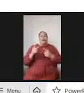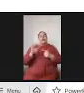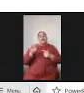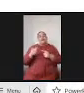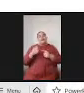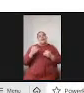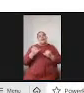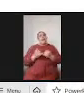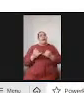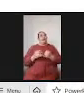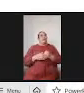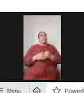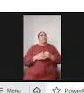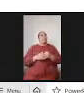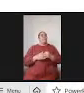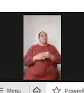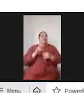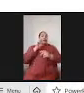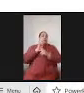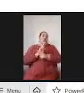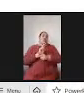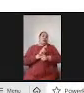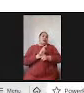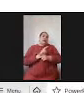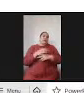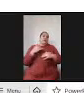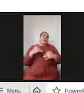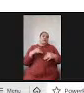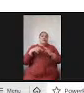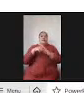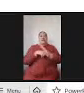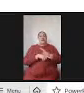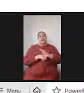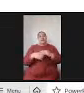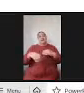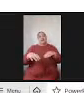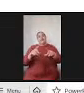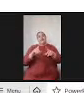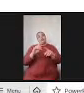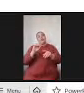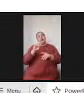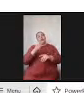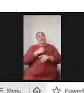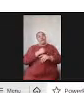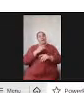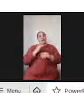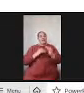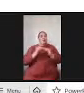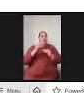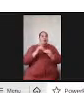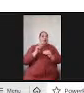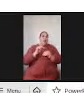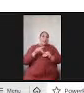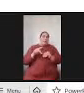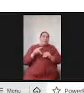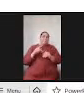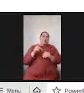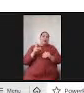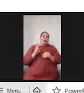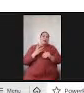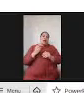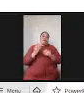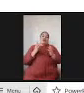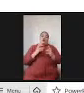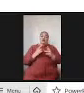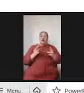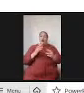of moderation intensive activity. So my question is, if we're building an app, are we going to have the human resource